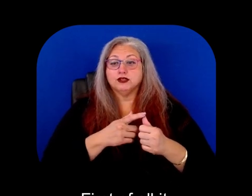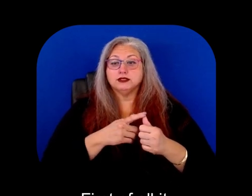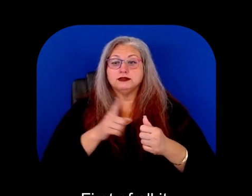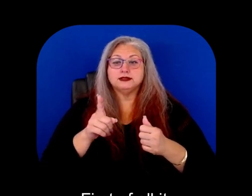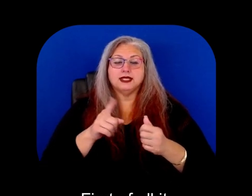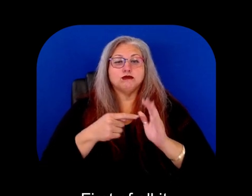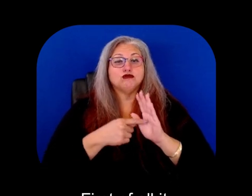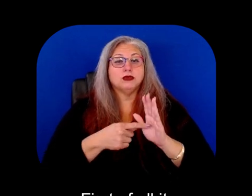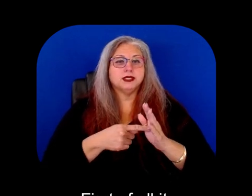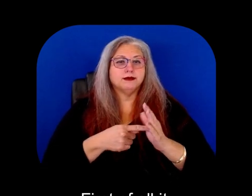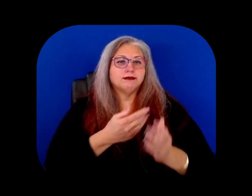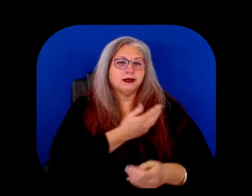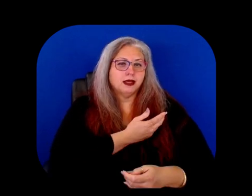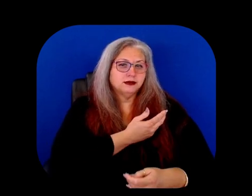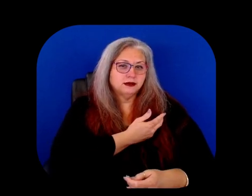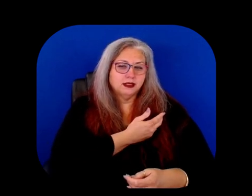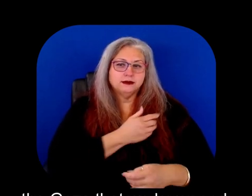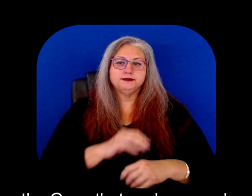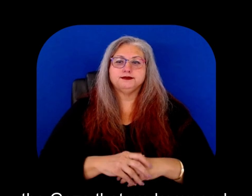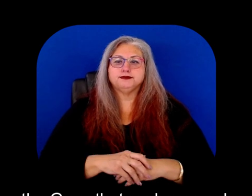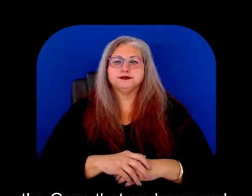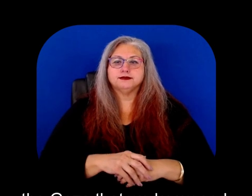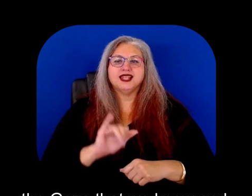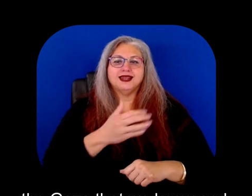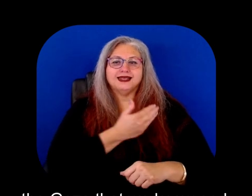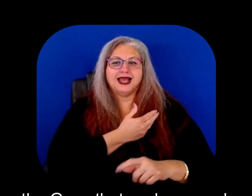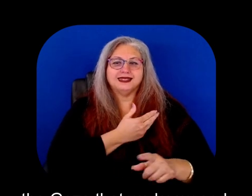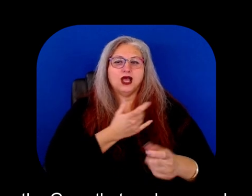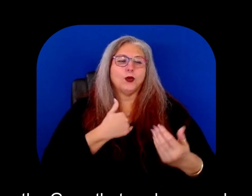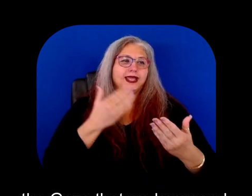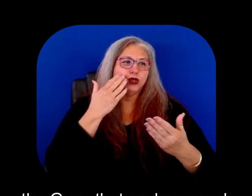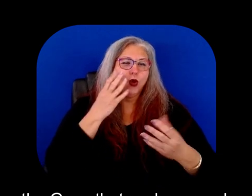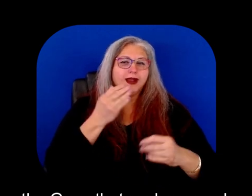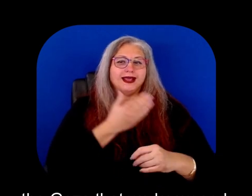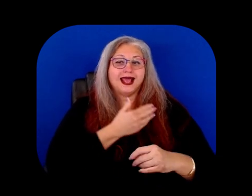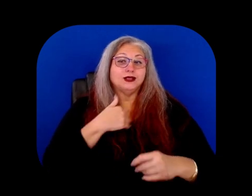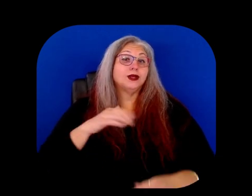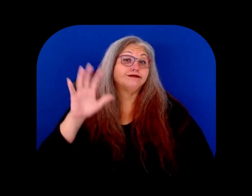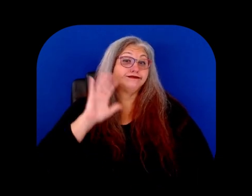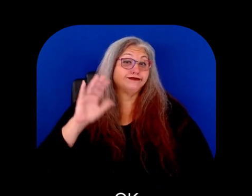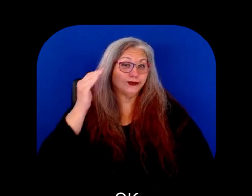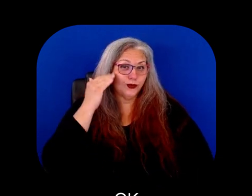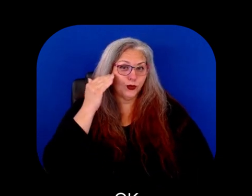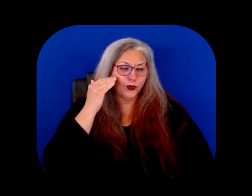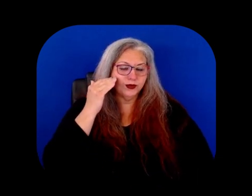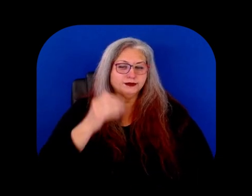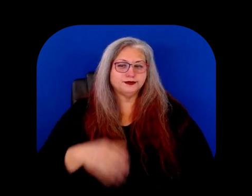it represents Gaza, the Gaza yes. that we know and the Gaza that we knew.